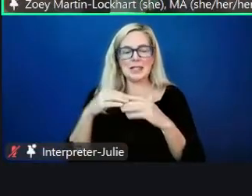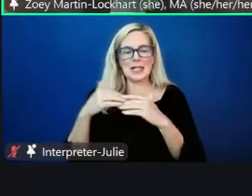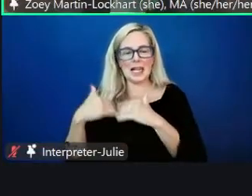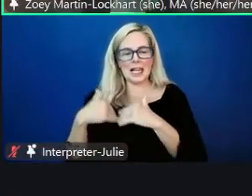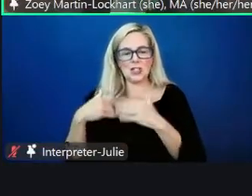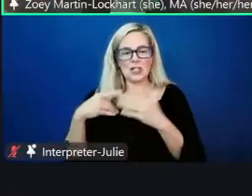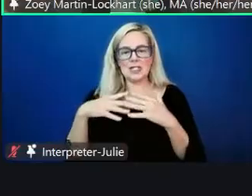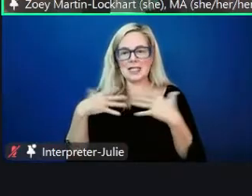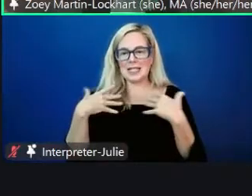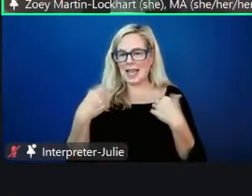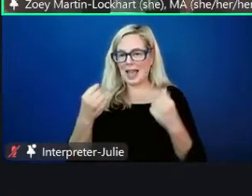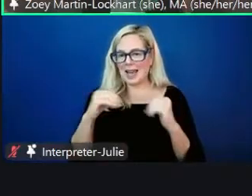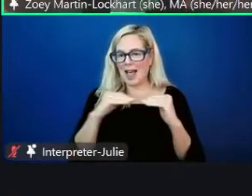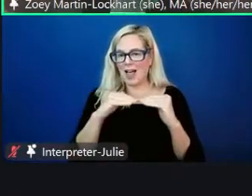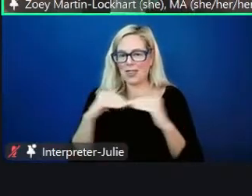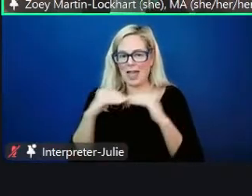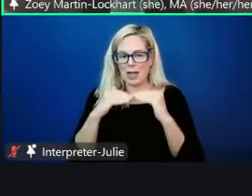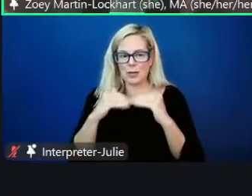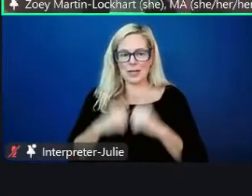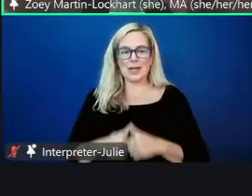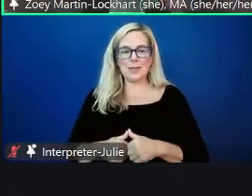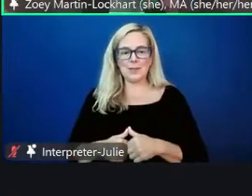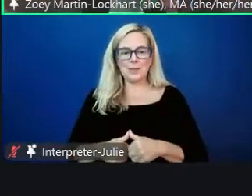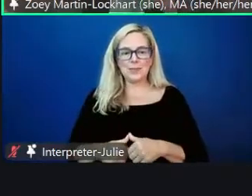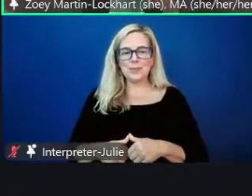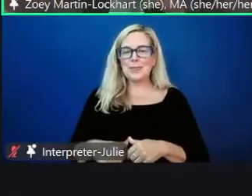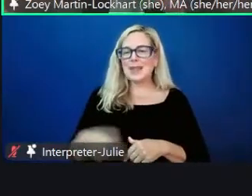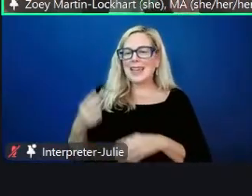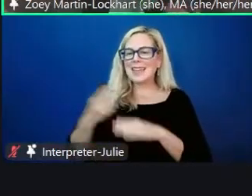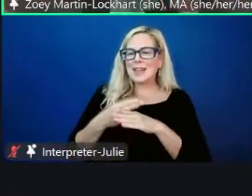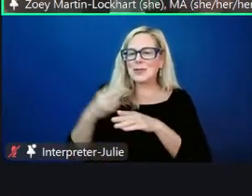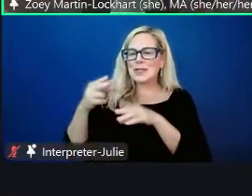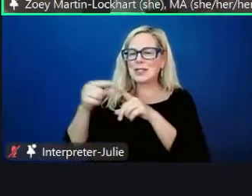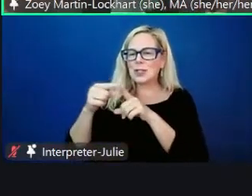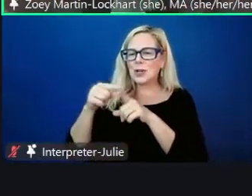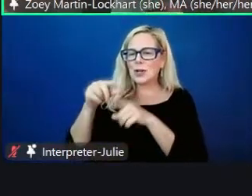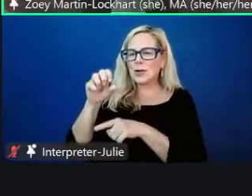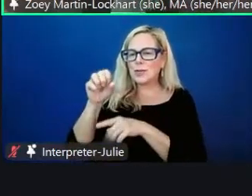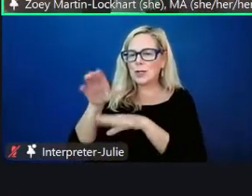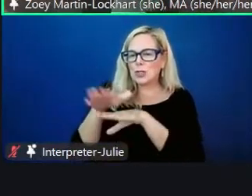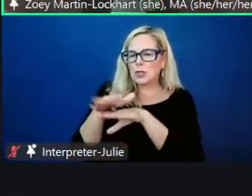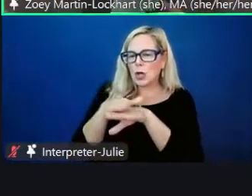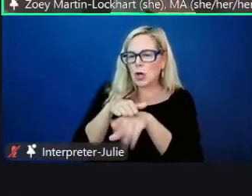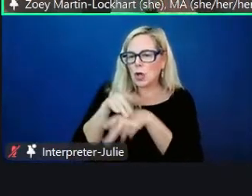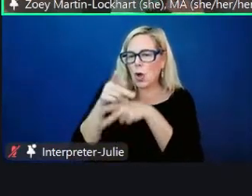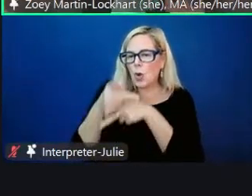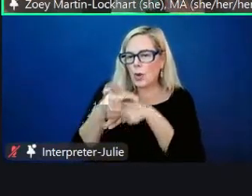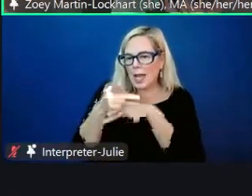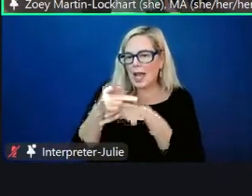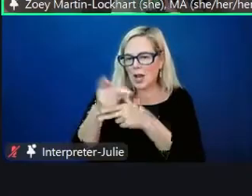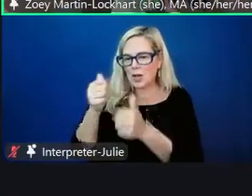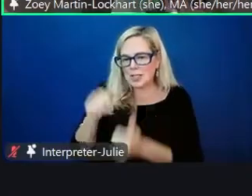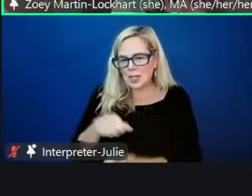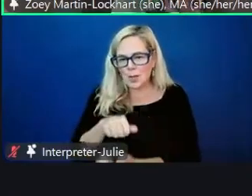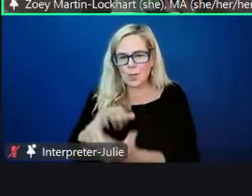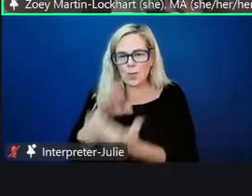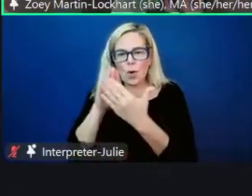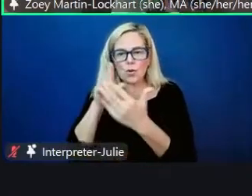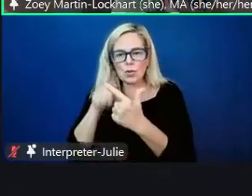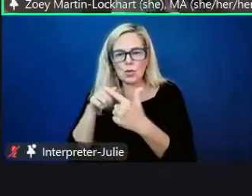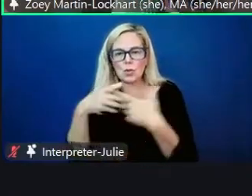Moran-Thomas uses the term slow care to describe an approach to health, illness maintenance, and support grounded